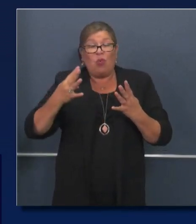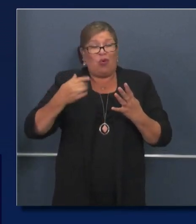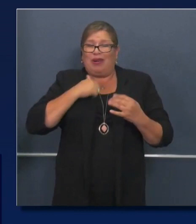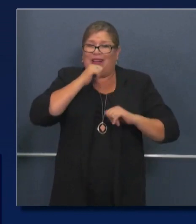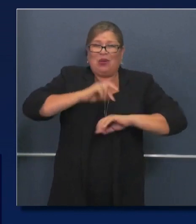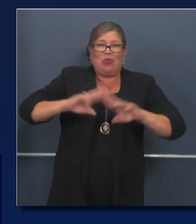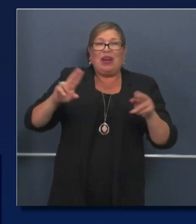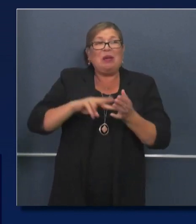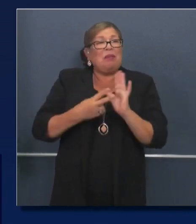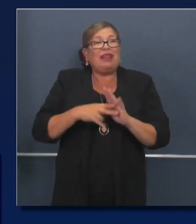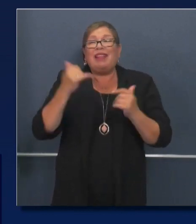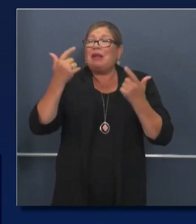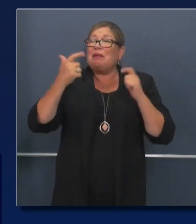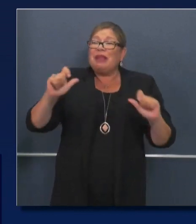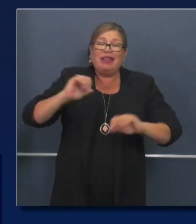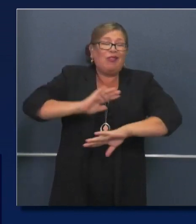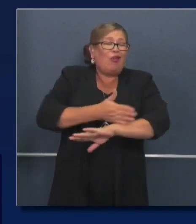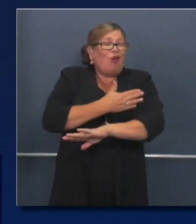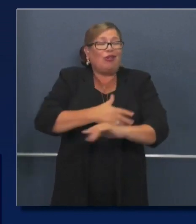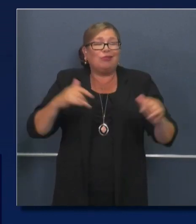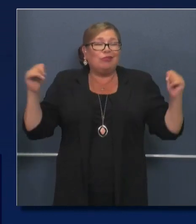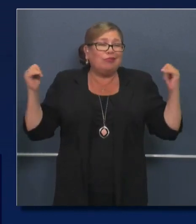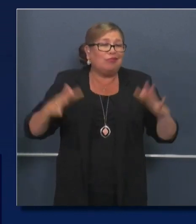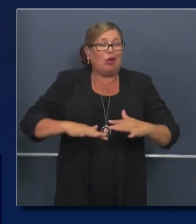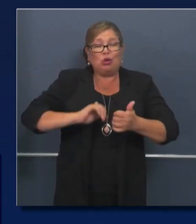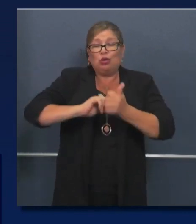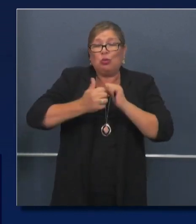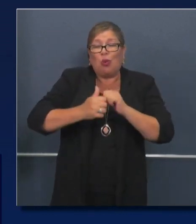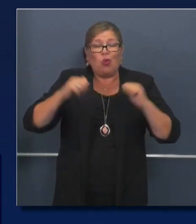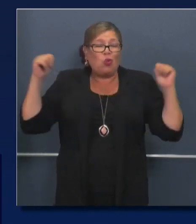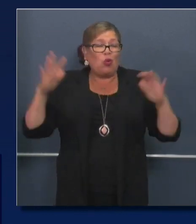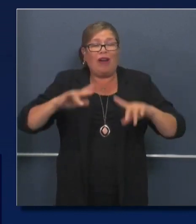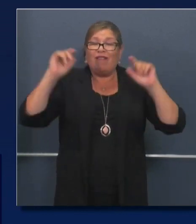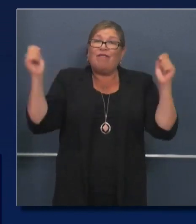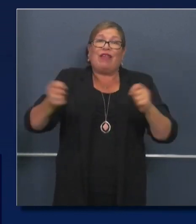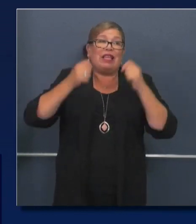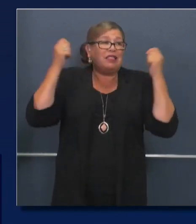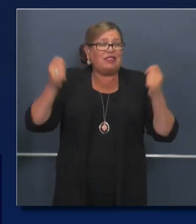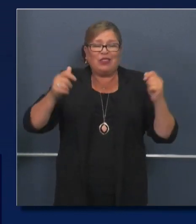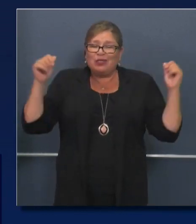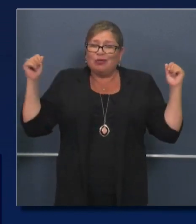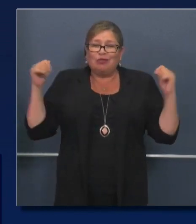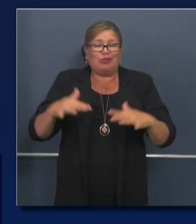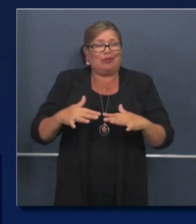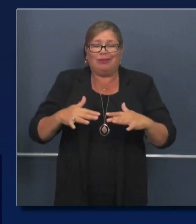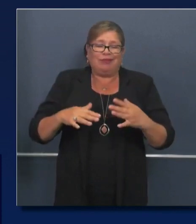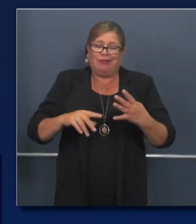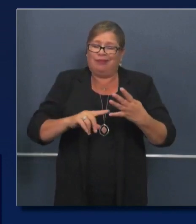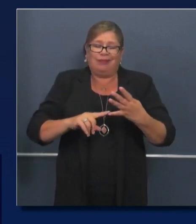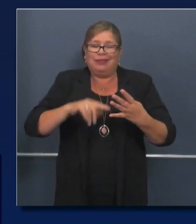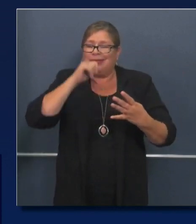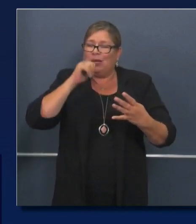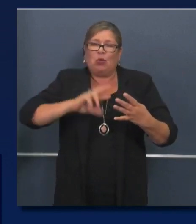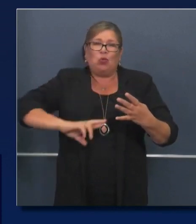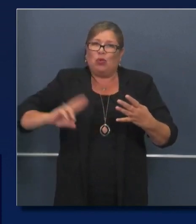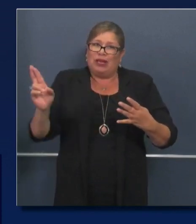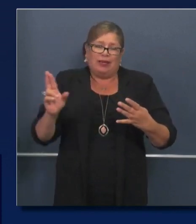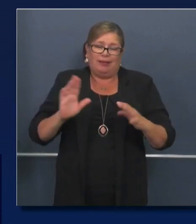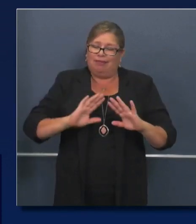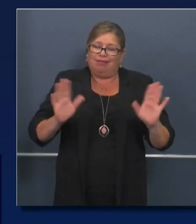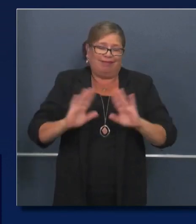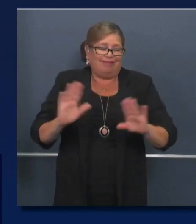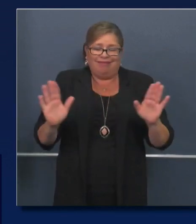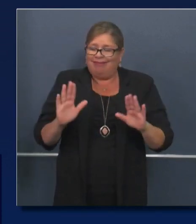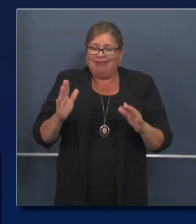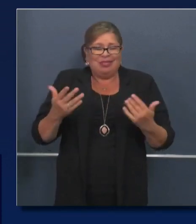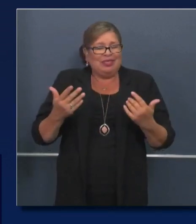big outdoor stadiums and sporting events, festivals, and large conventions. We're simply not there.